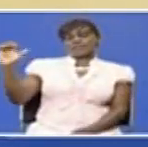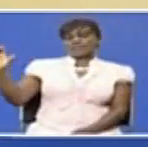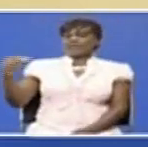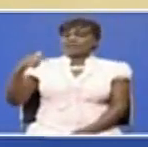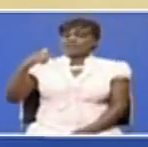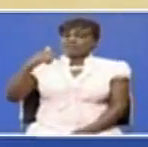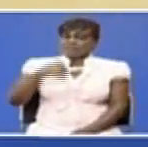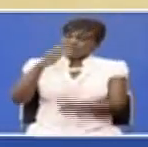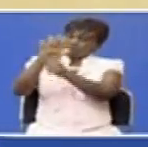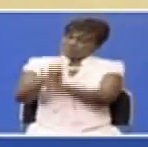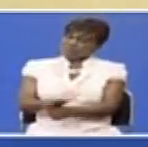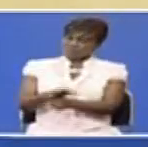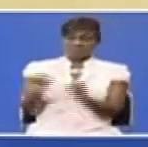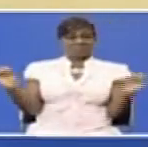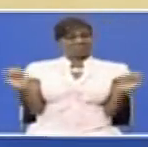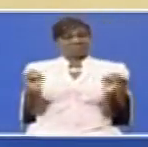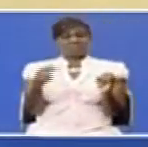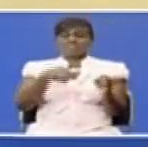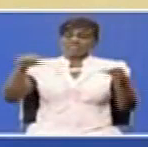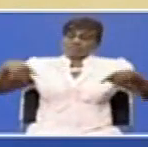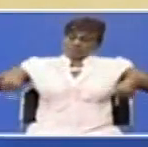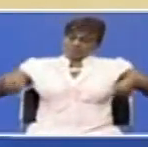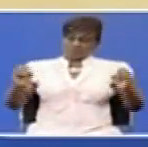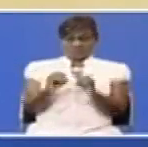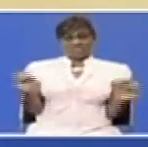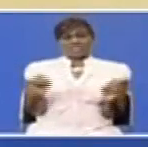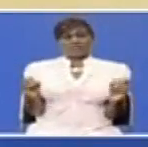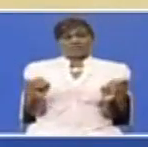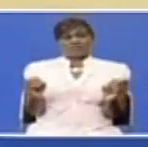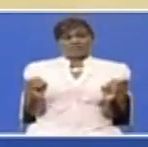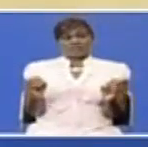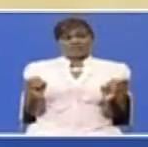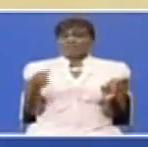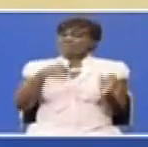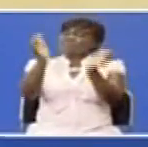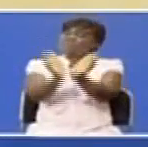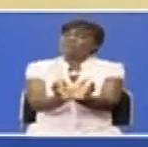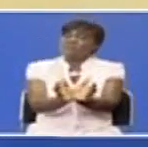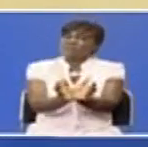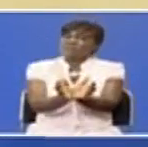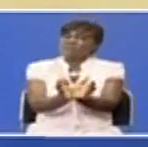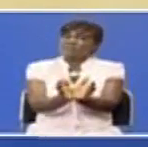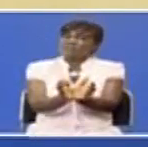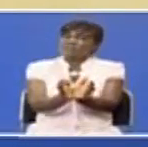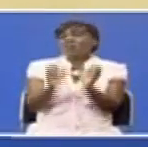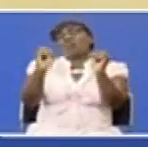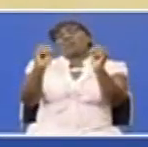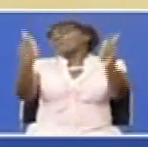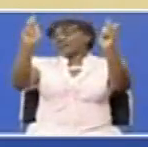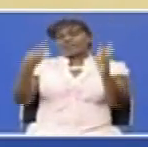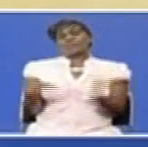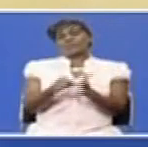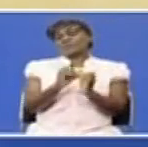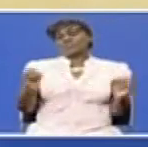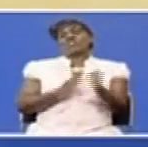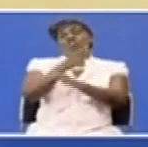will not be intimidated with the consequences. What are the consequences? That I'll be arrested. Tell them I've been arrested more than 100